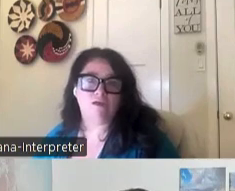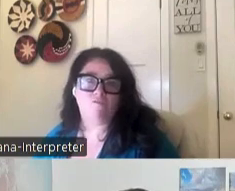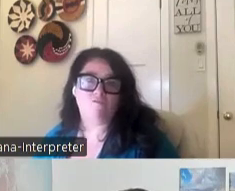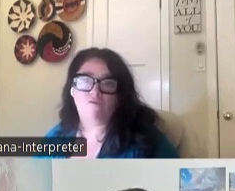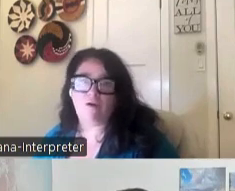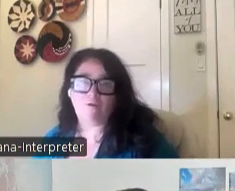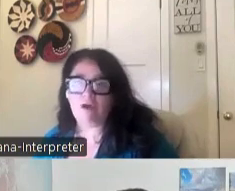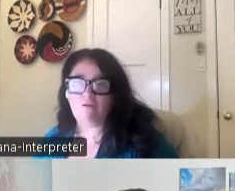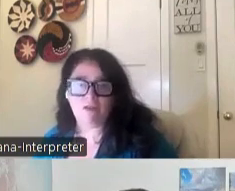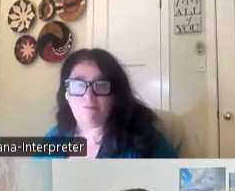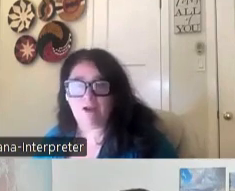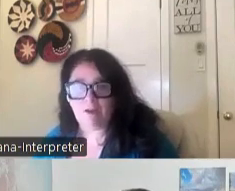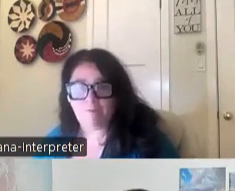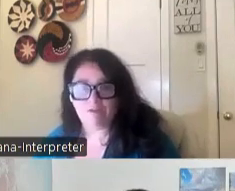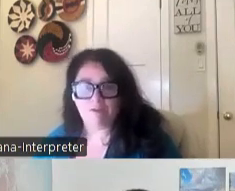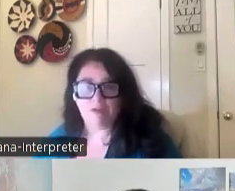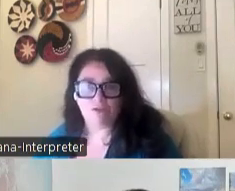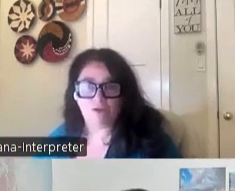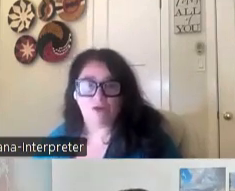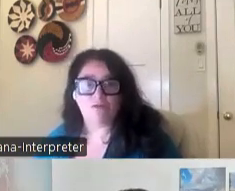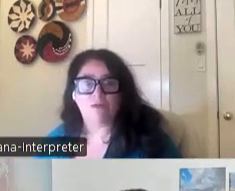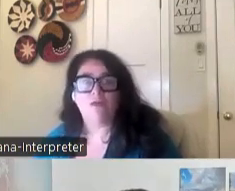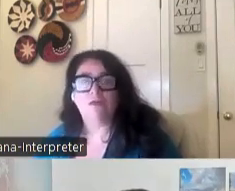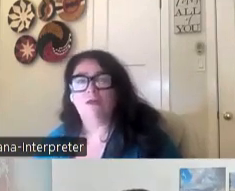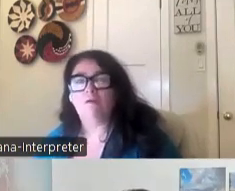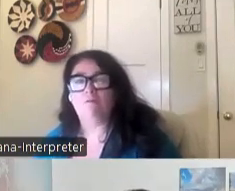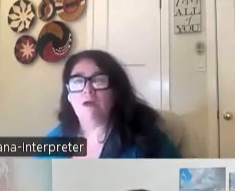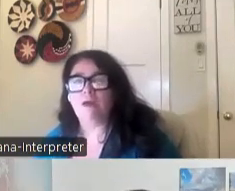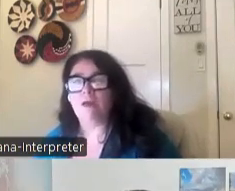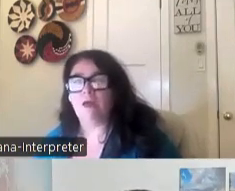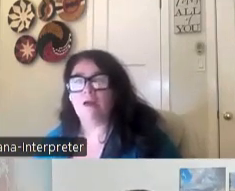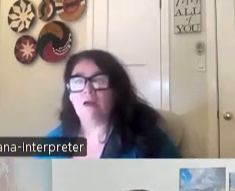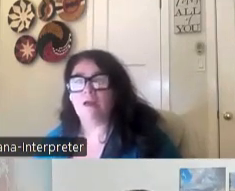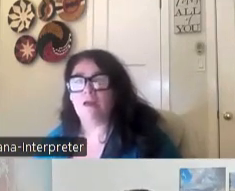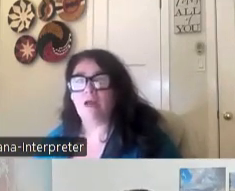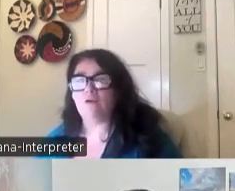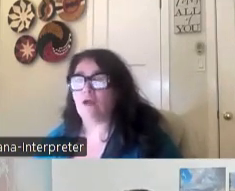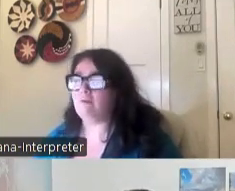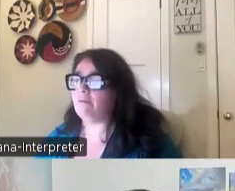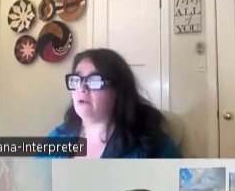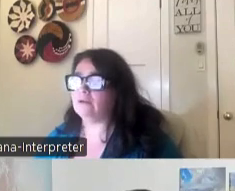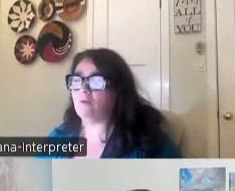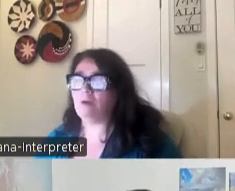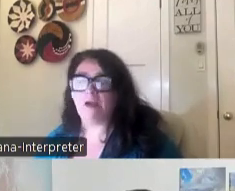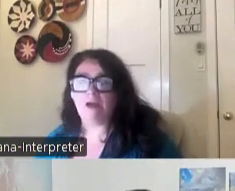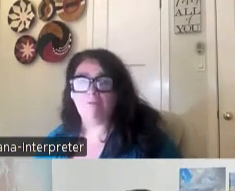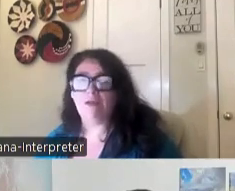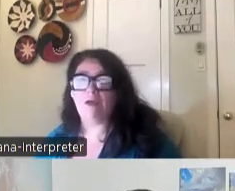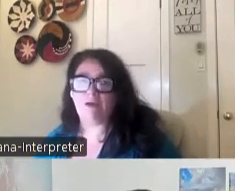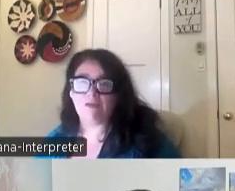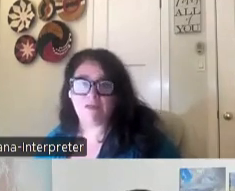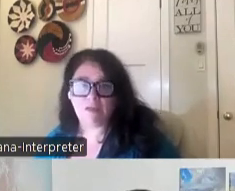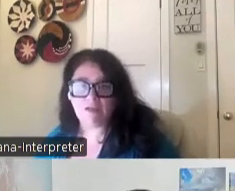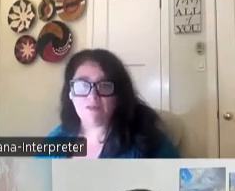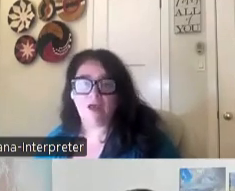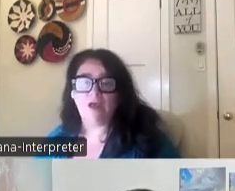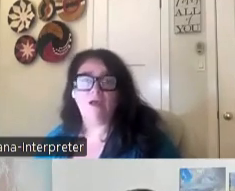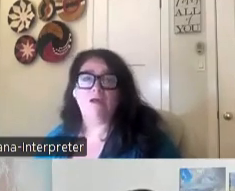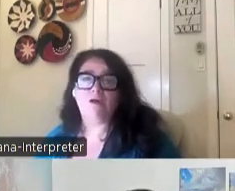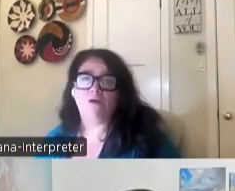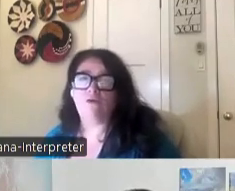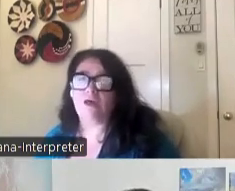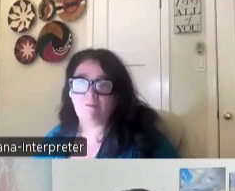going to induce more rapid or more intense evaporation or evaporative demand. And so thereby acting like